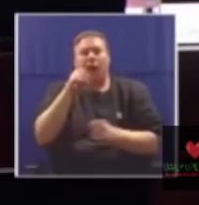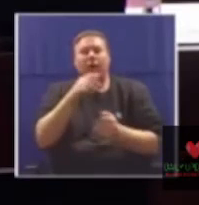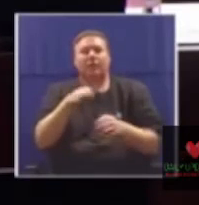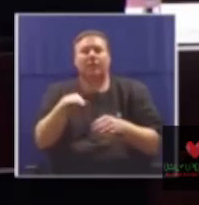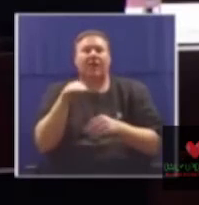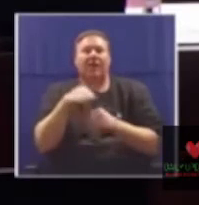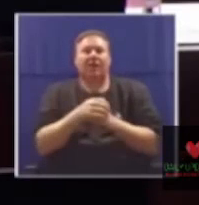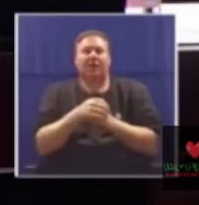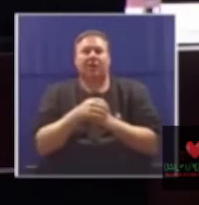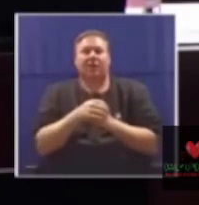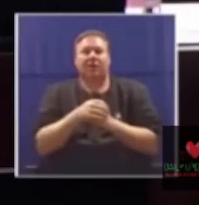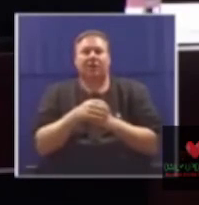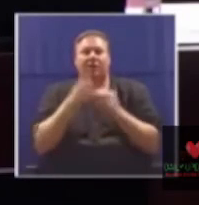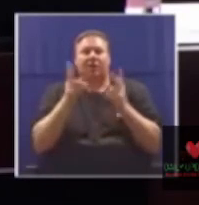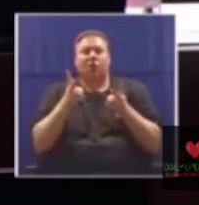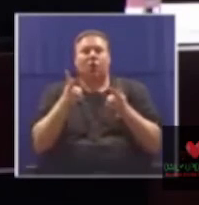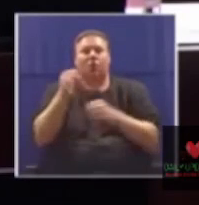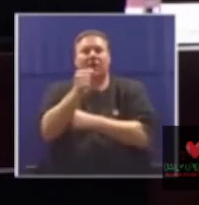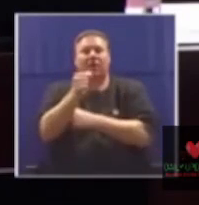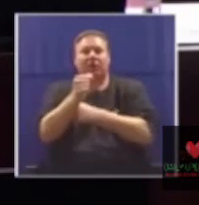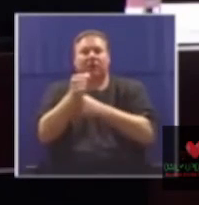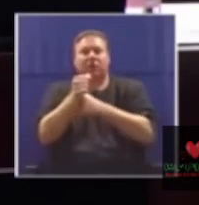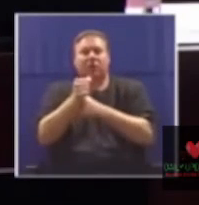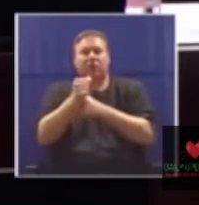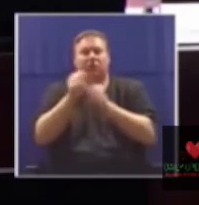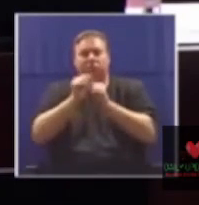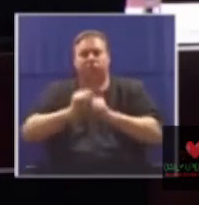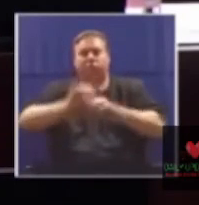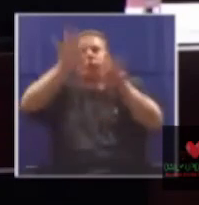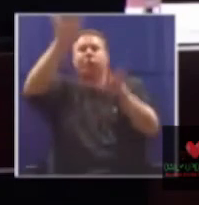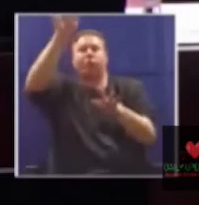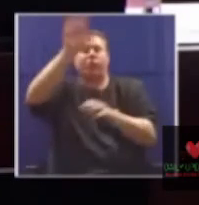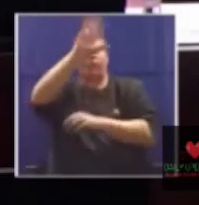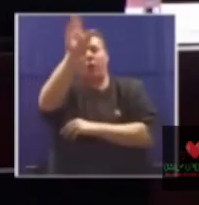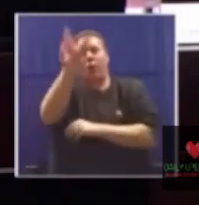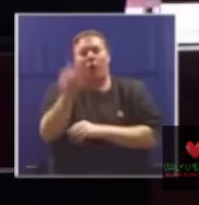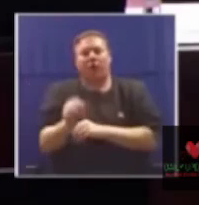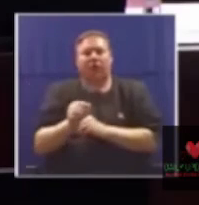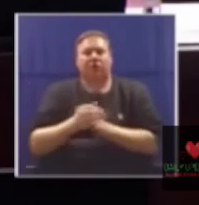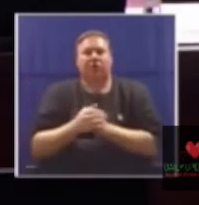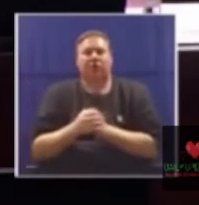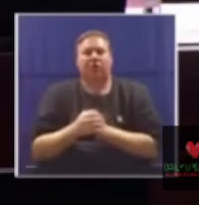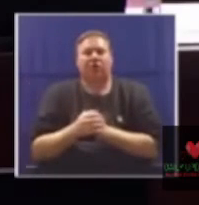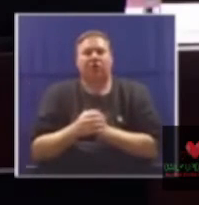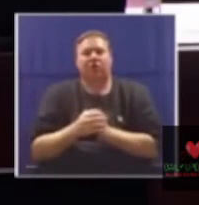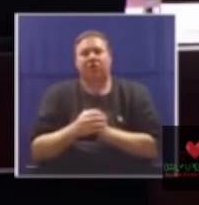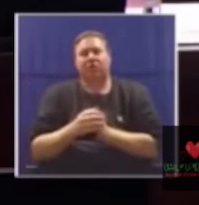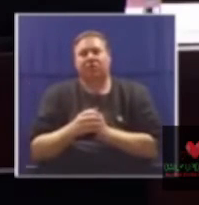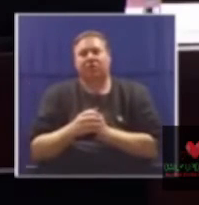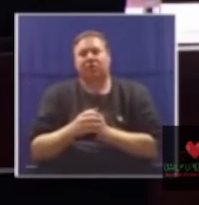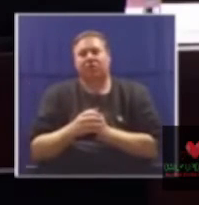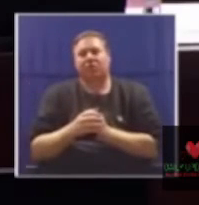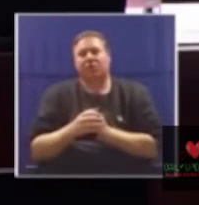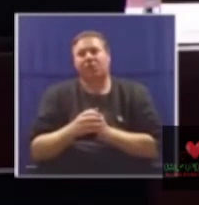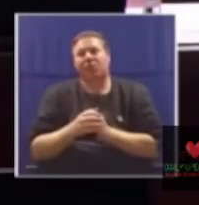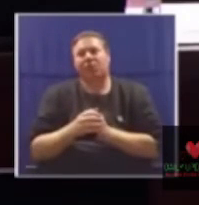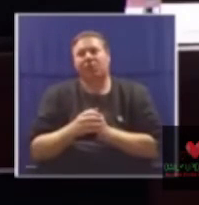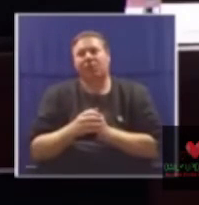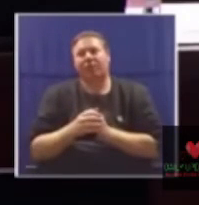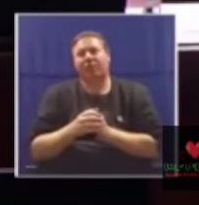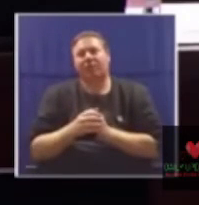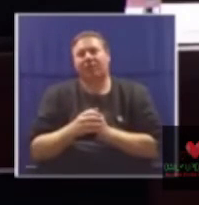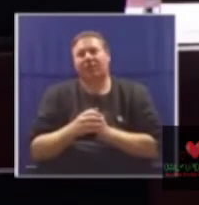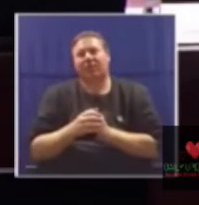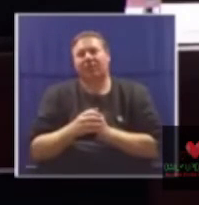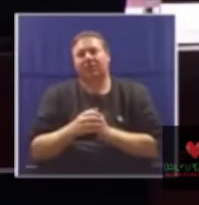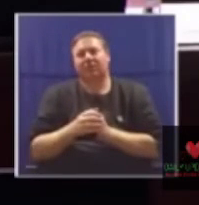and a common infrastructure that is going to interconnect the entire continent. That is what we should deal with. I just thought that maybe from